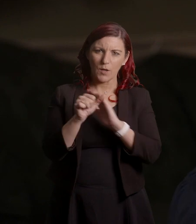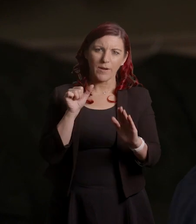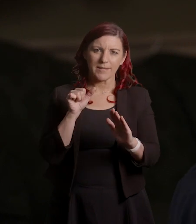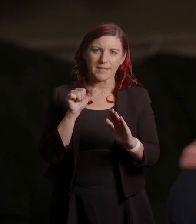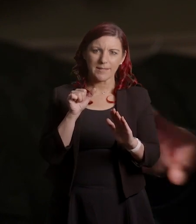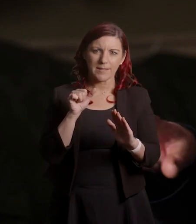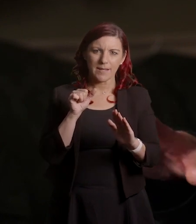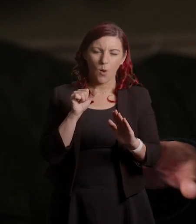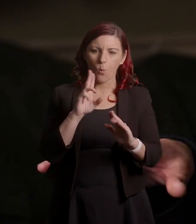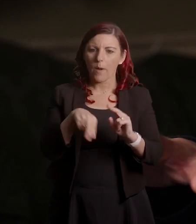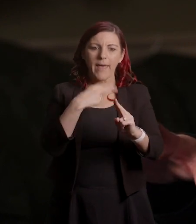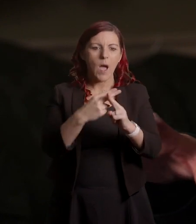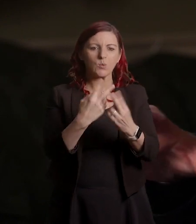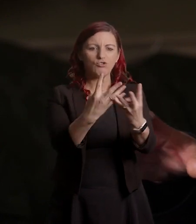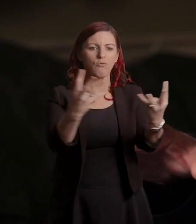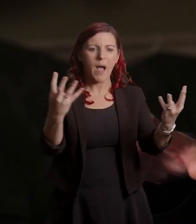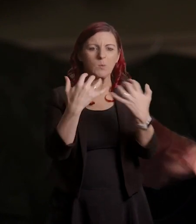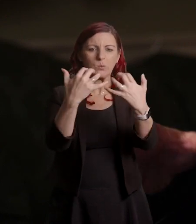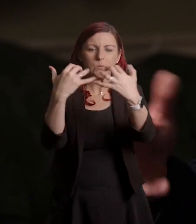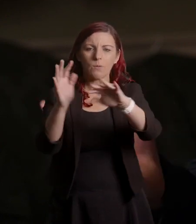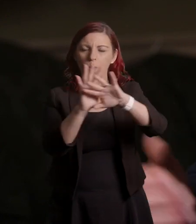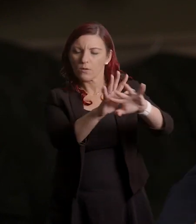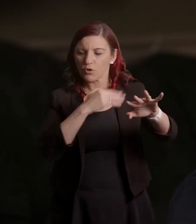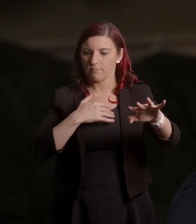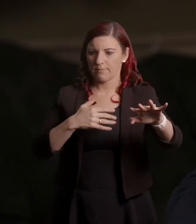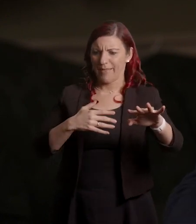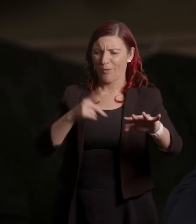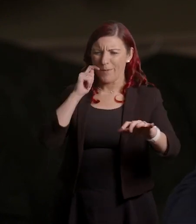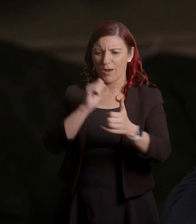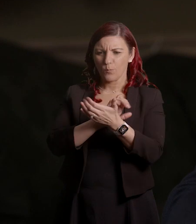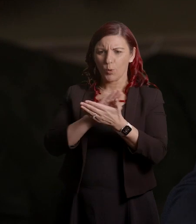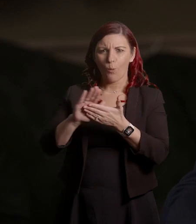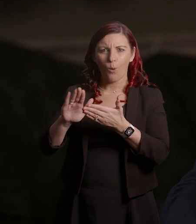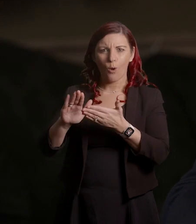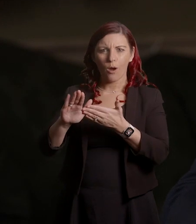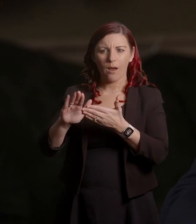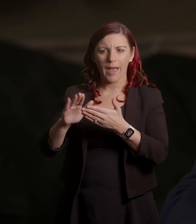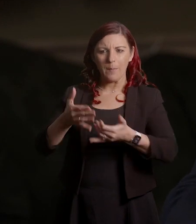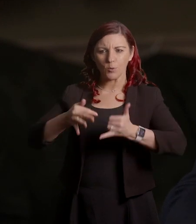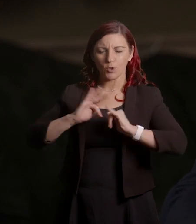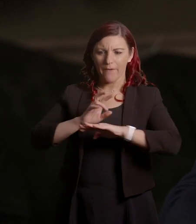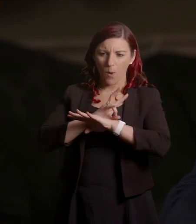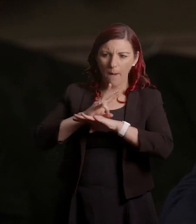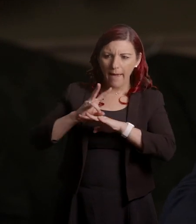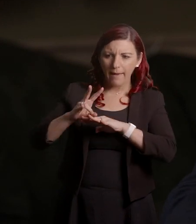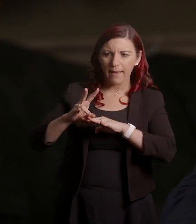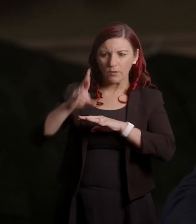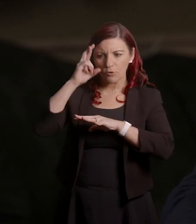like, away from a crowd or anything else, just something that I thought it was kind of pure. And it was something that